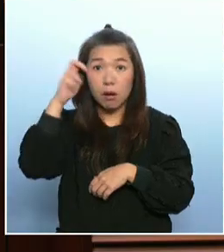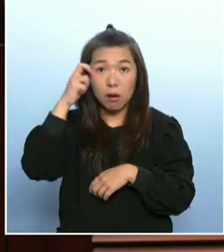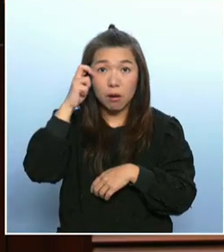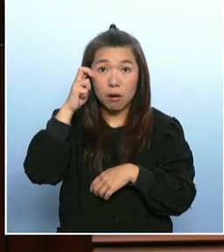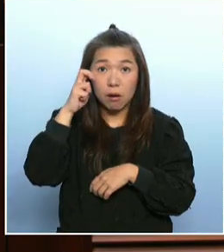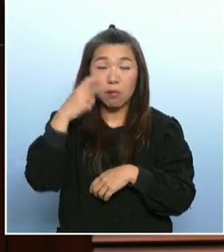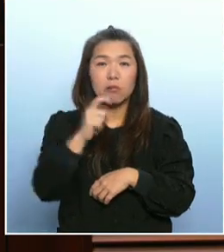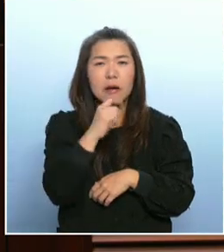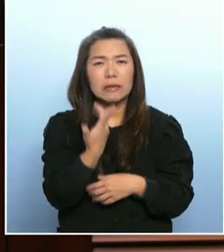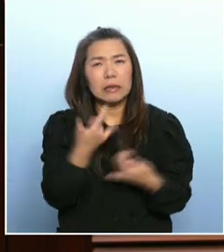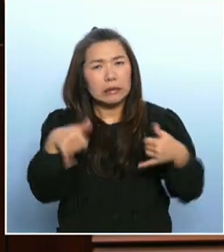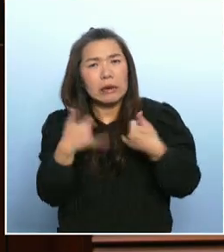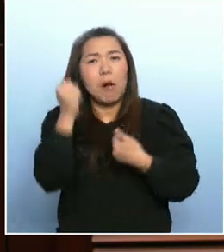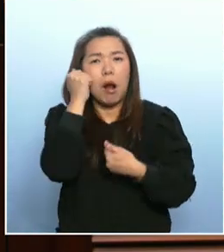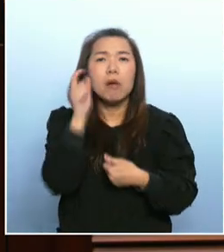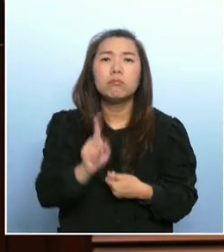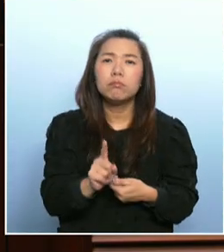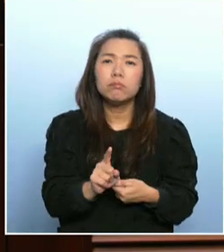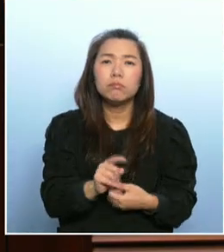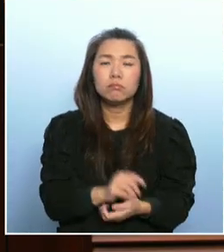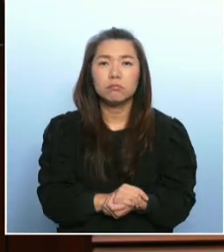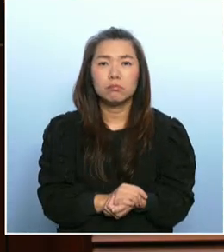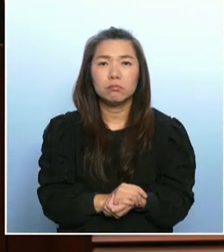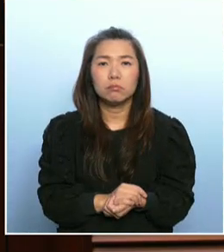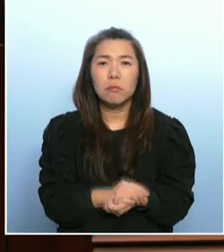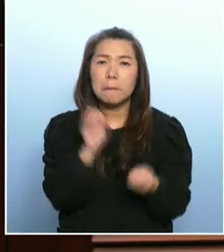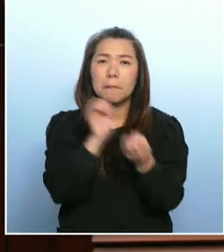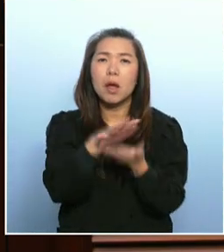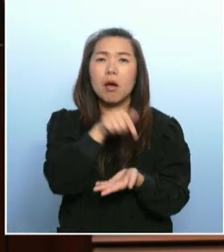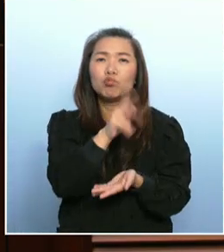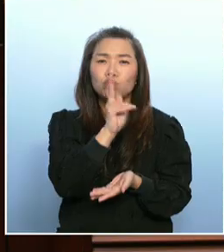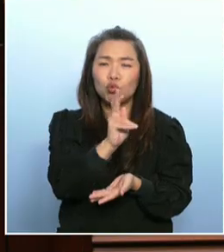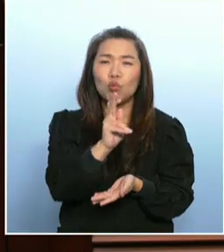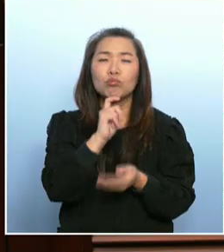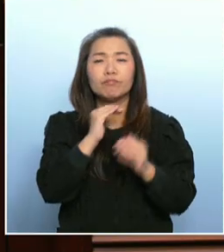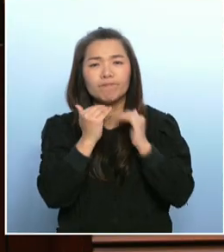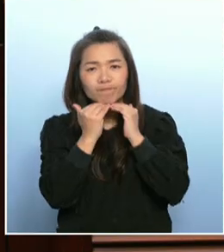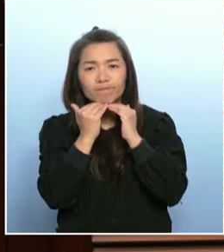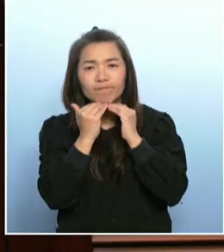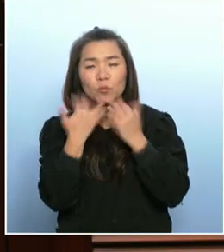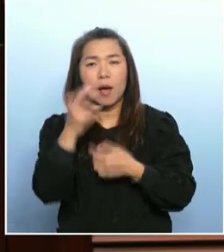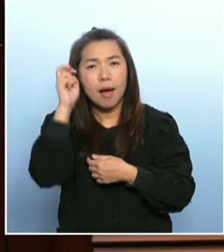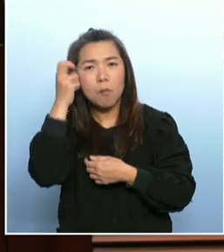medium-term projection. I wonder what challenges the government face.